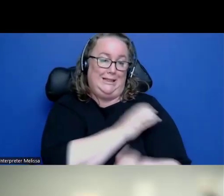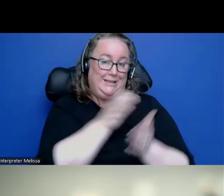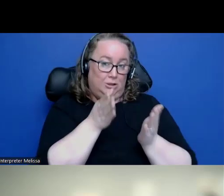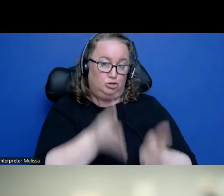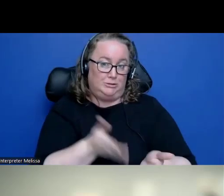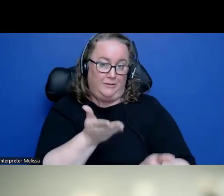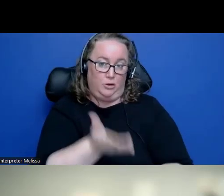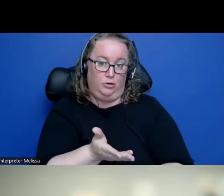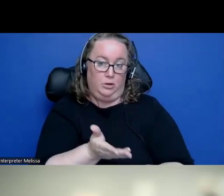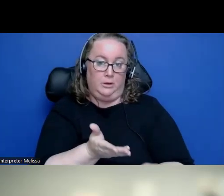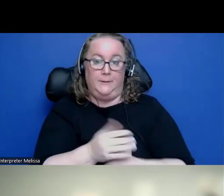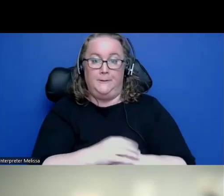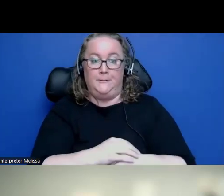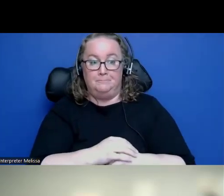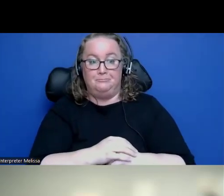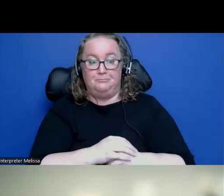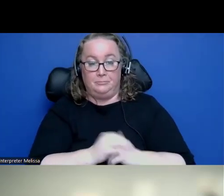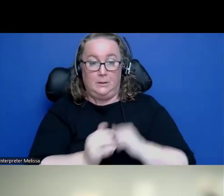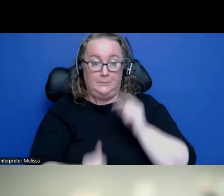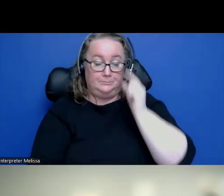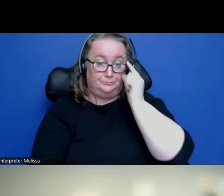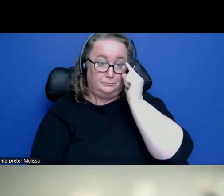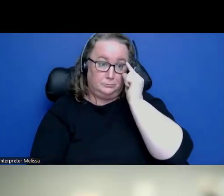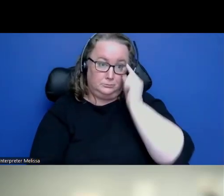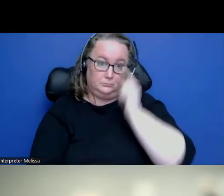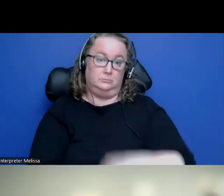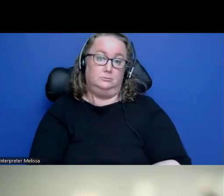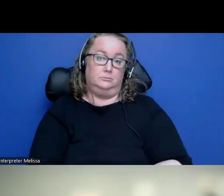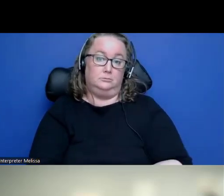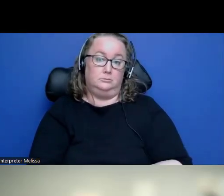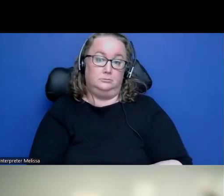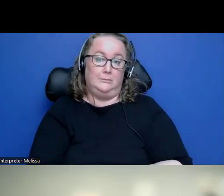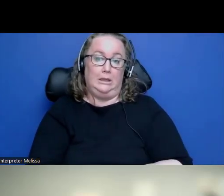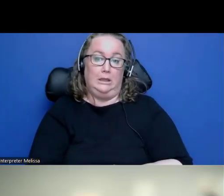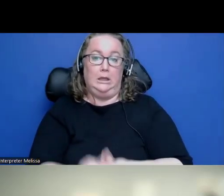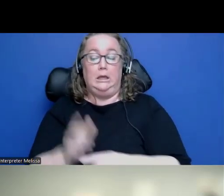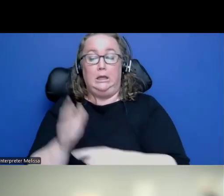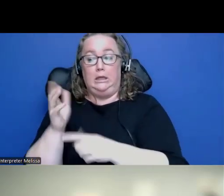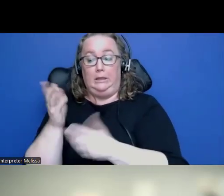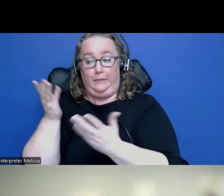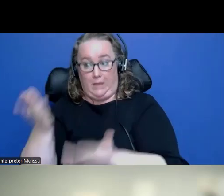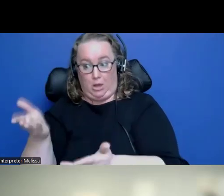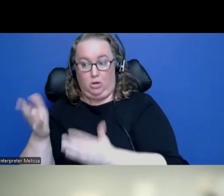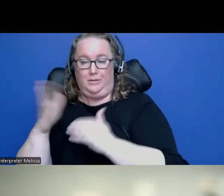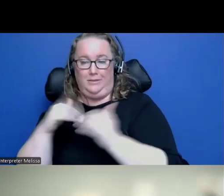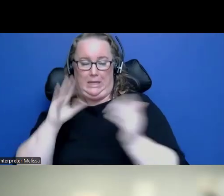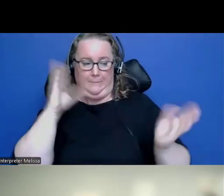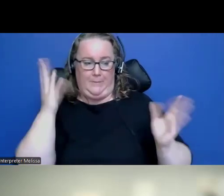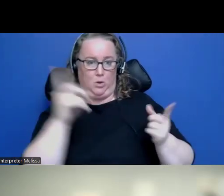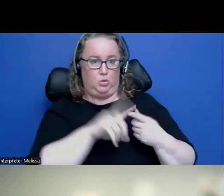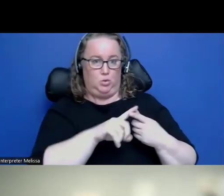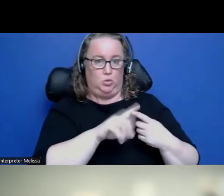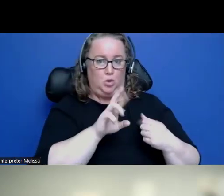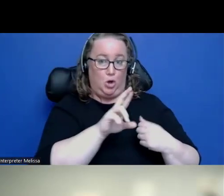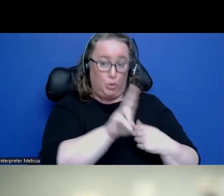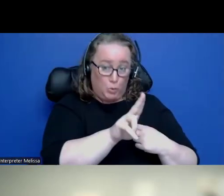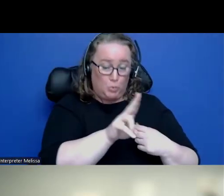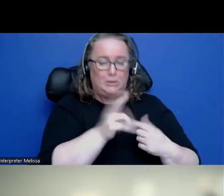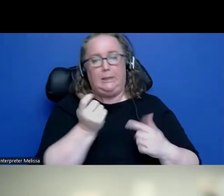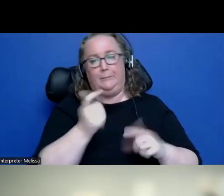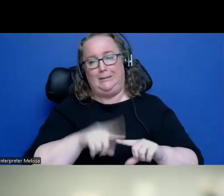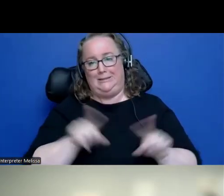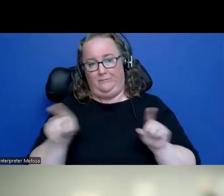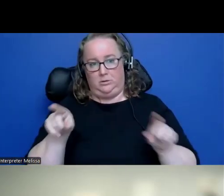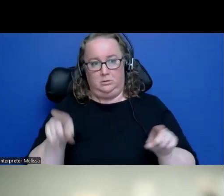in available to patients in the ISOU versus the residential unit. meaning